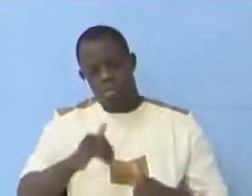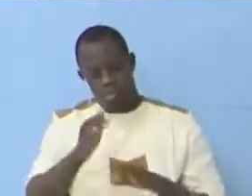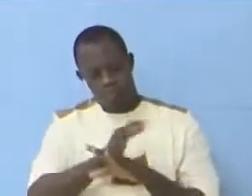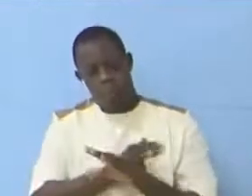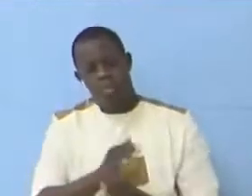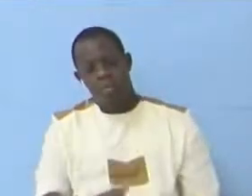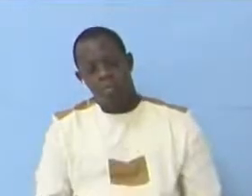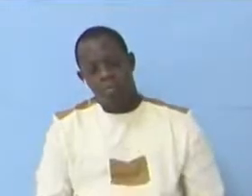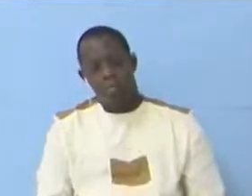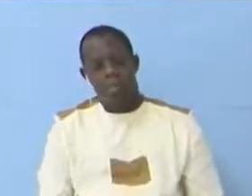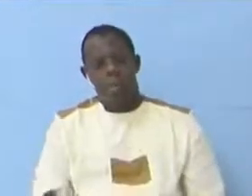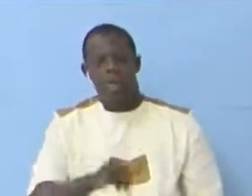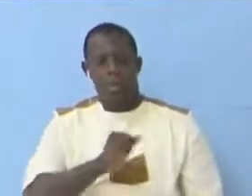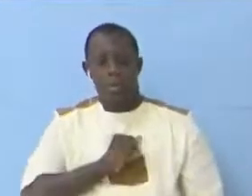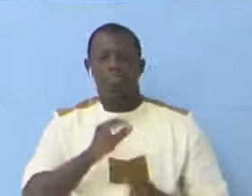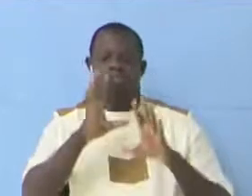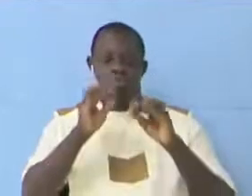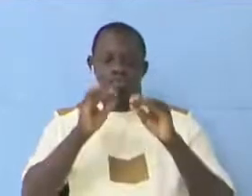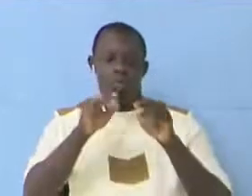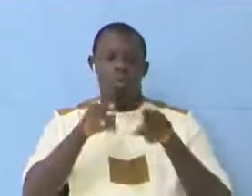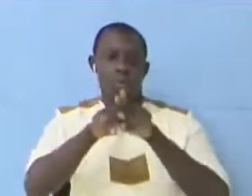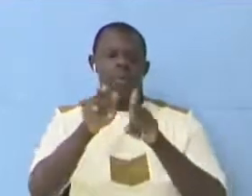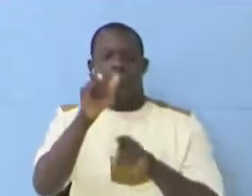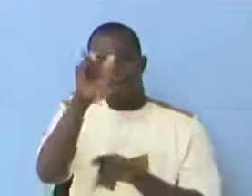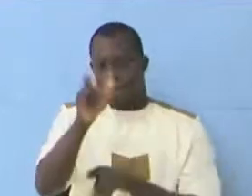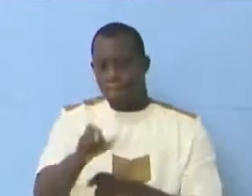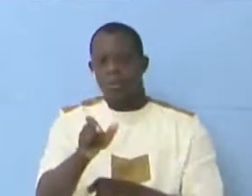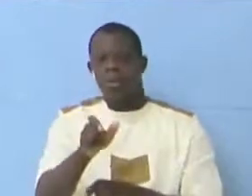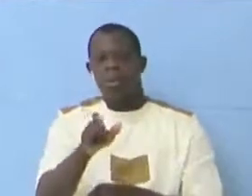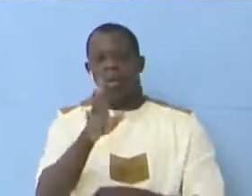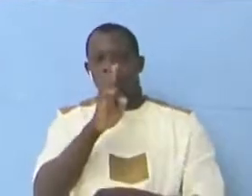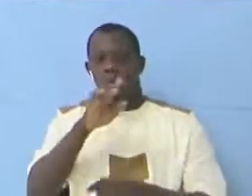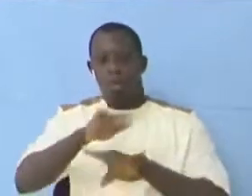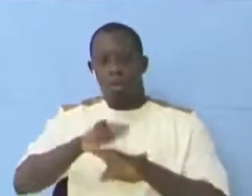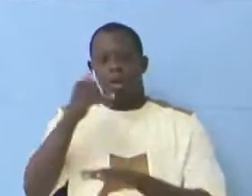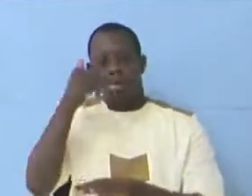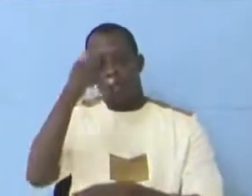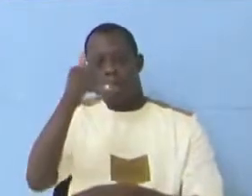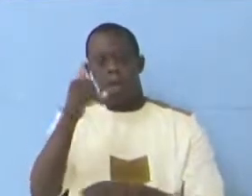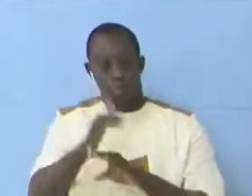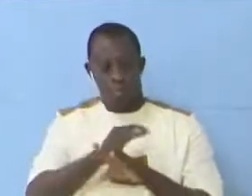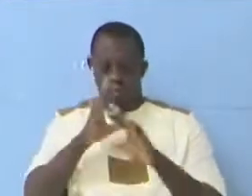were. Then he spoke to the person who was on the phone.